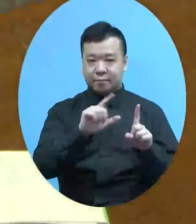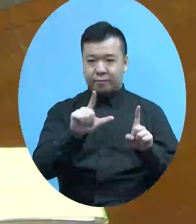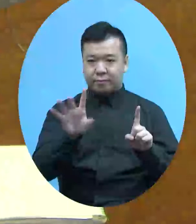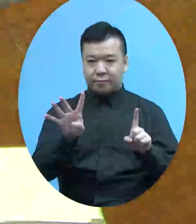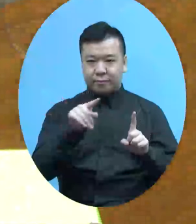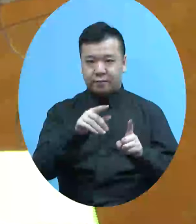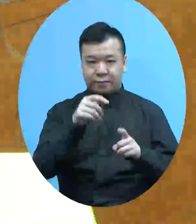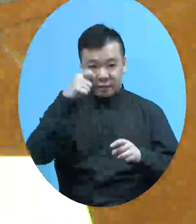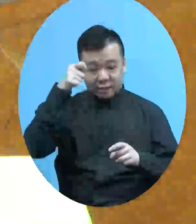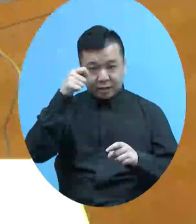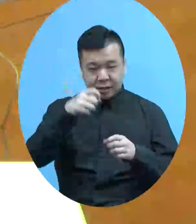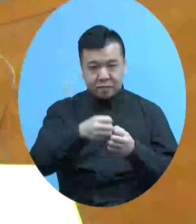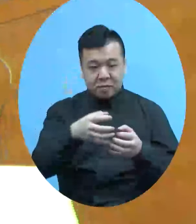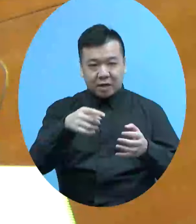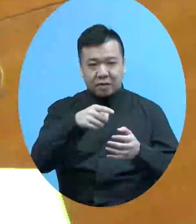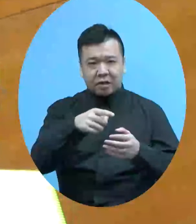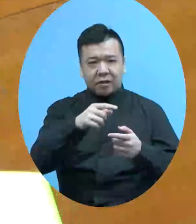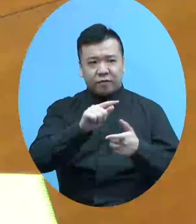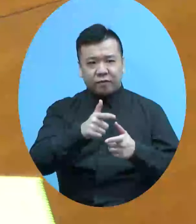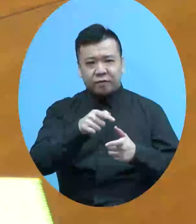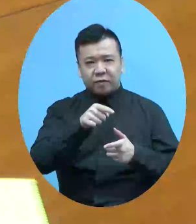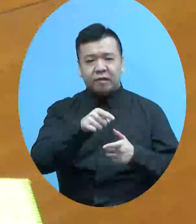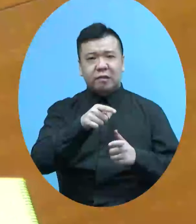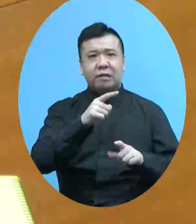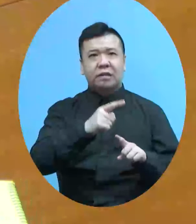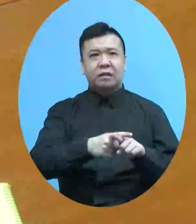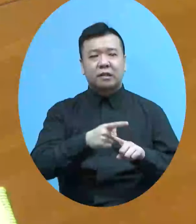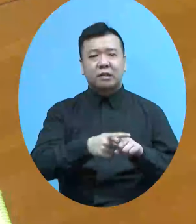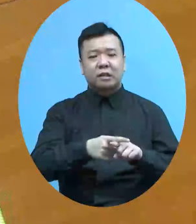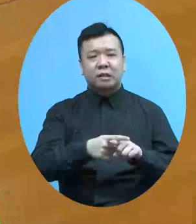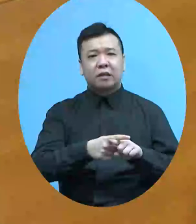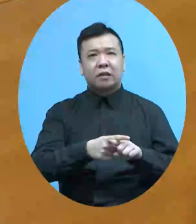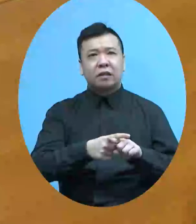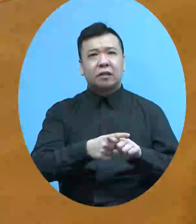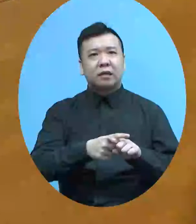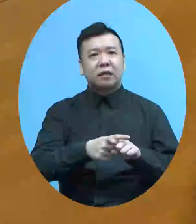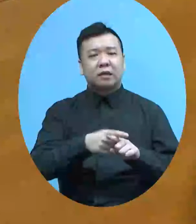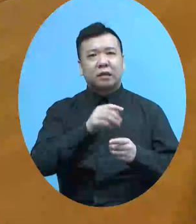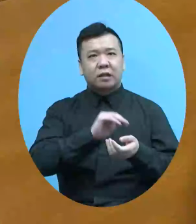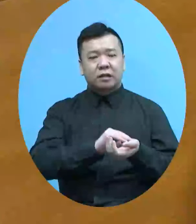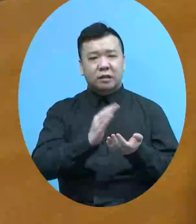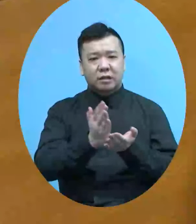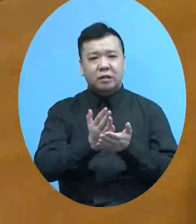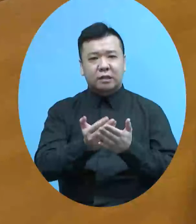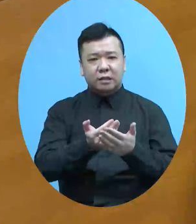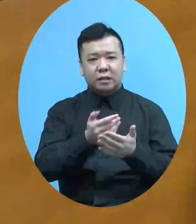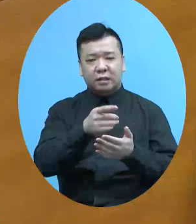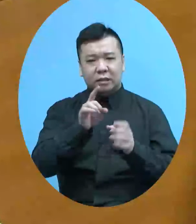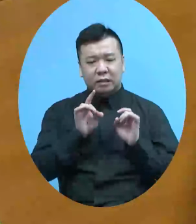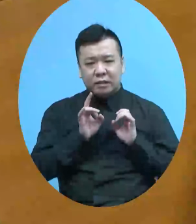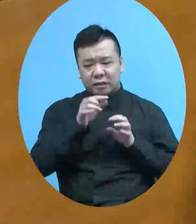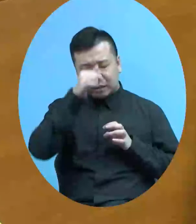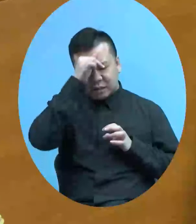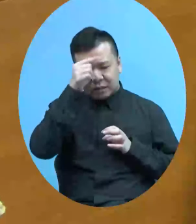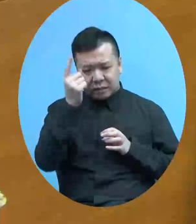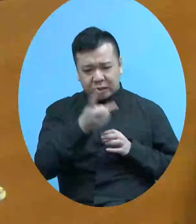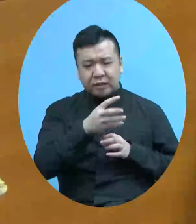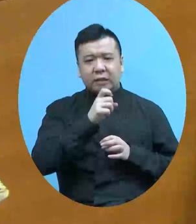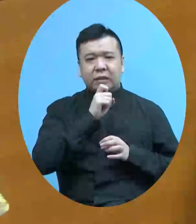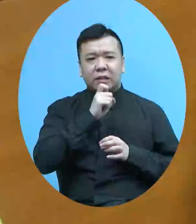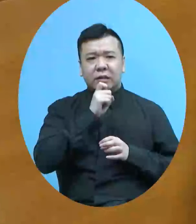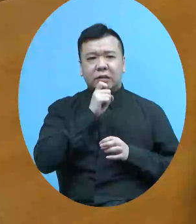because she also went to a private doctor a few times before being confirmed would you say the private doctor had failed